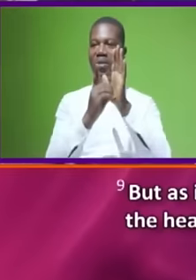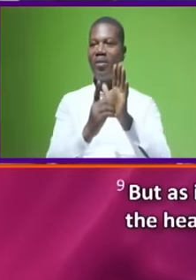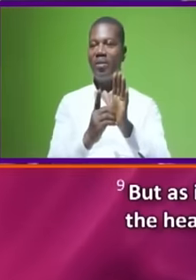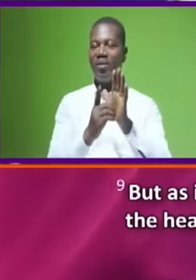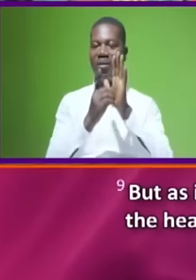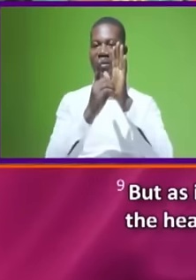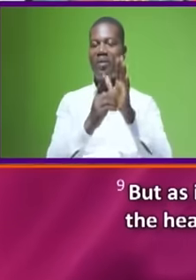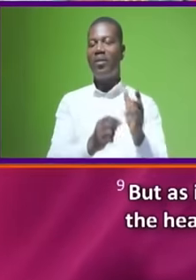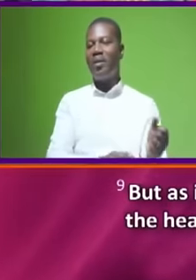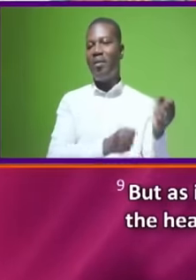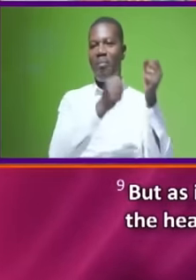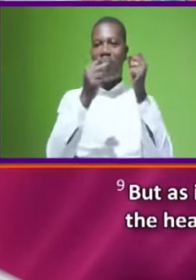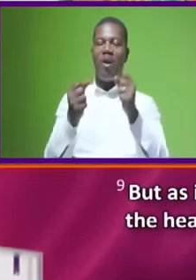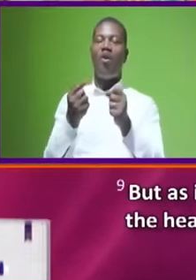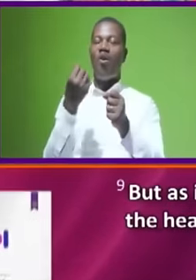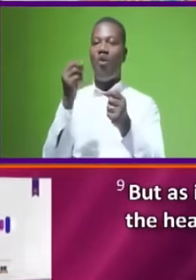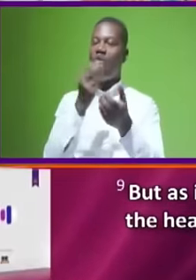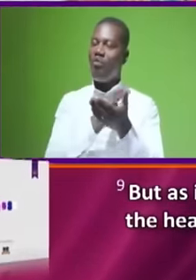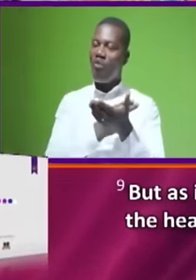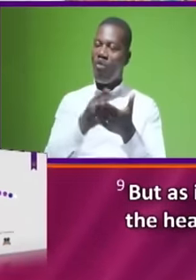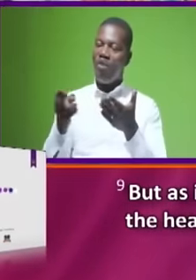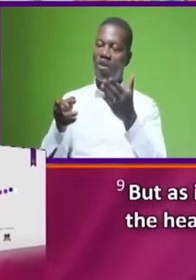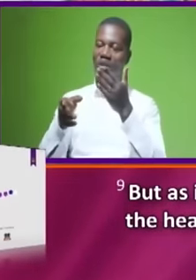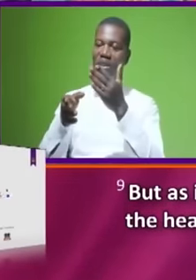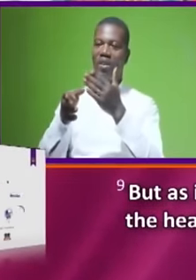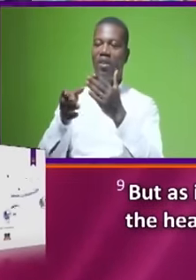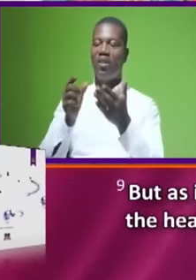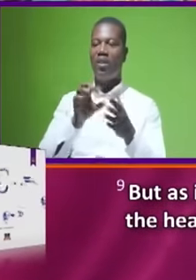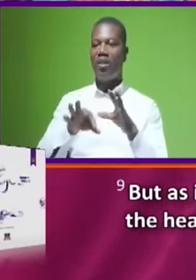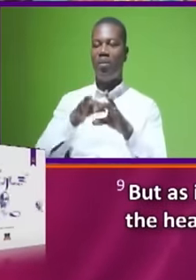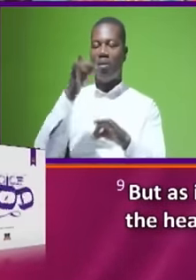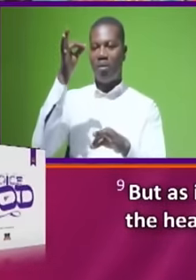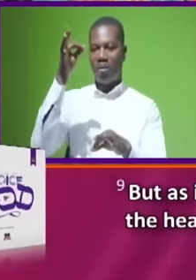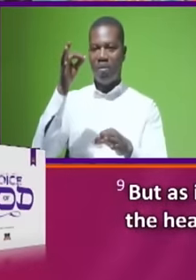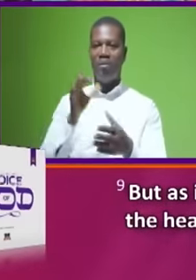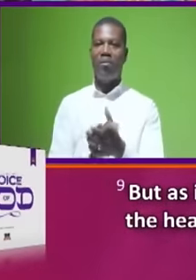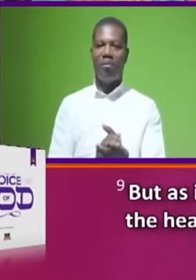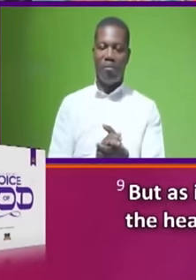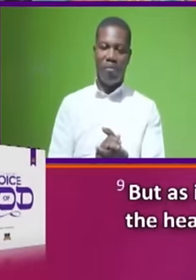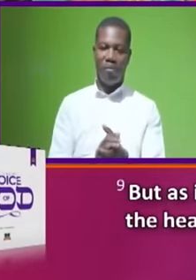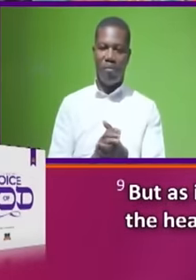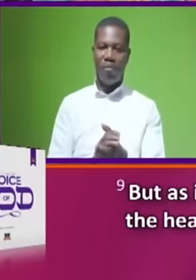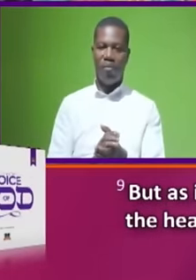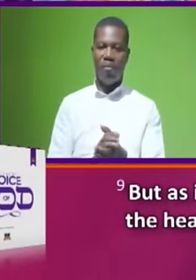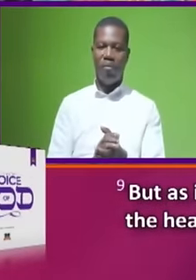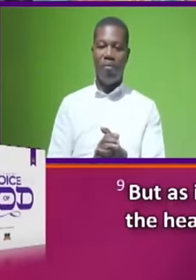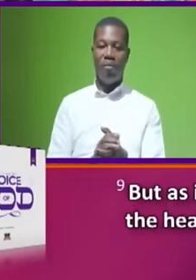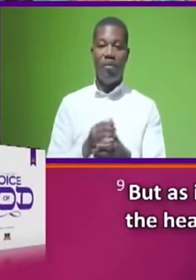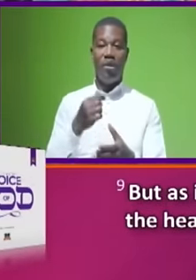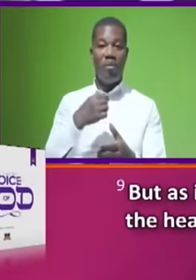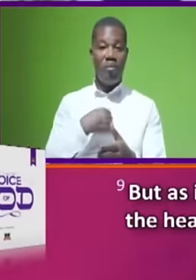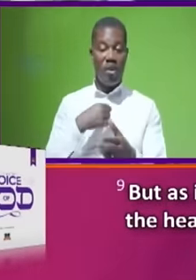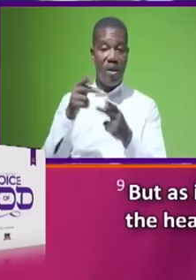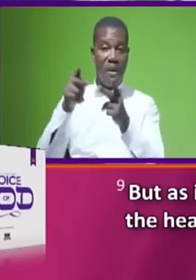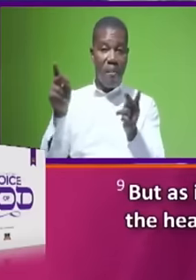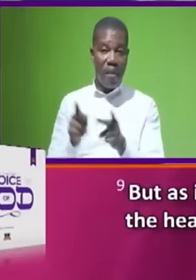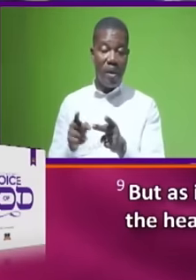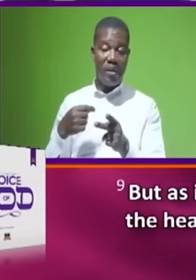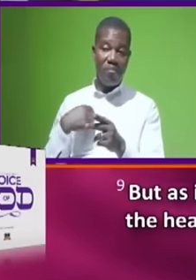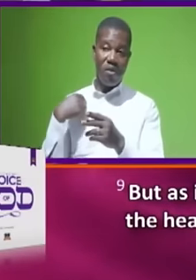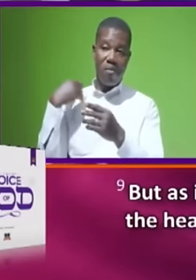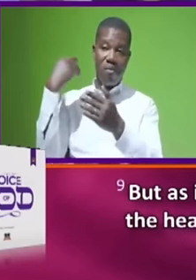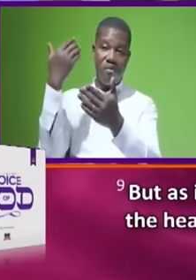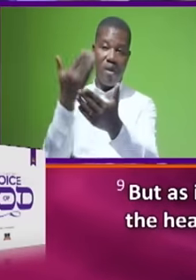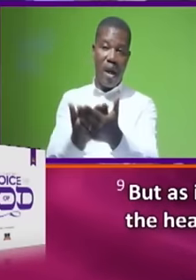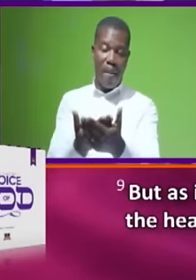what the Lord has asked me to come to demonstrate with the power of the Holy Ghost. For where I